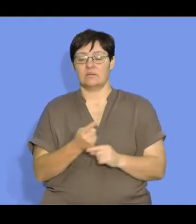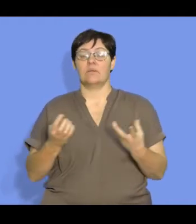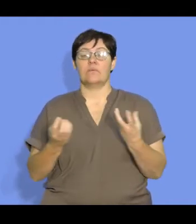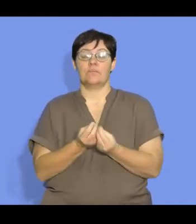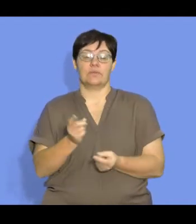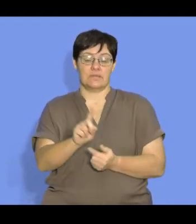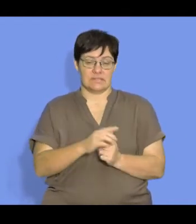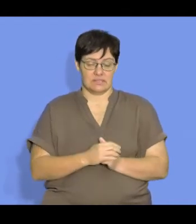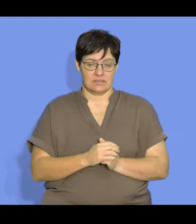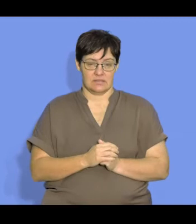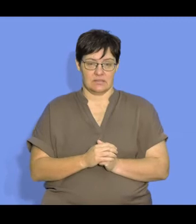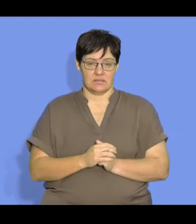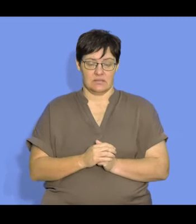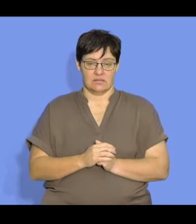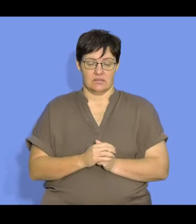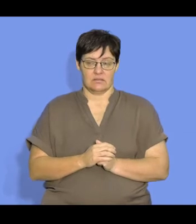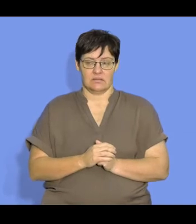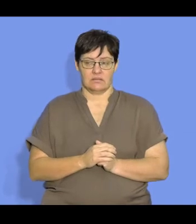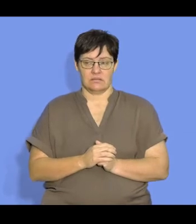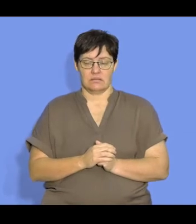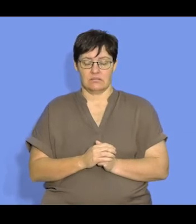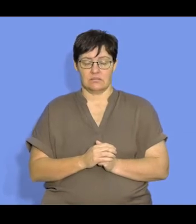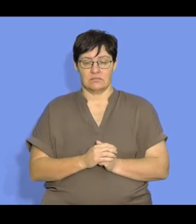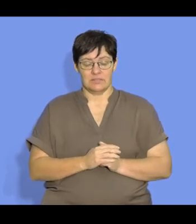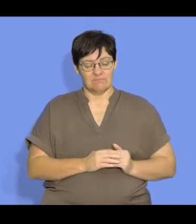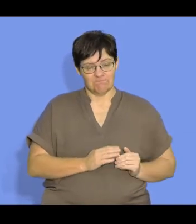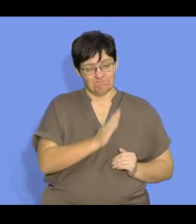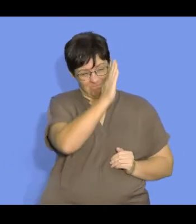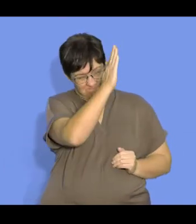in hand with a very steep